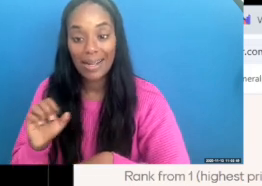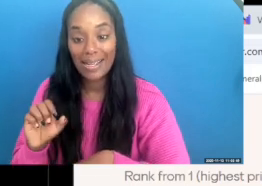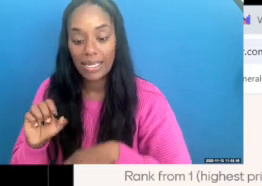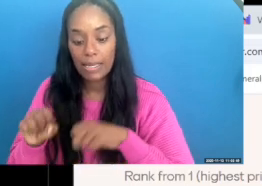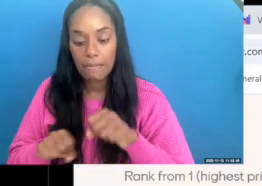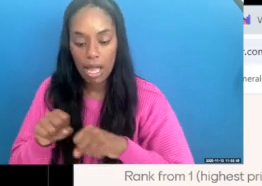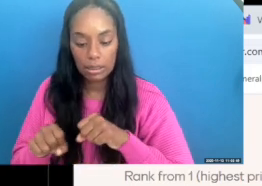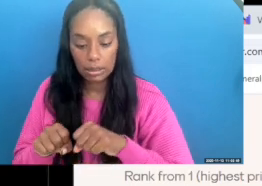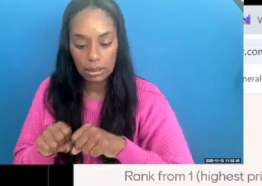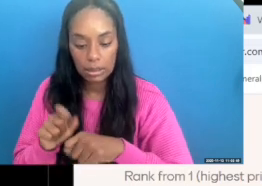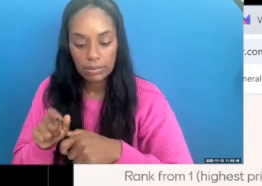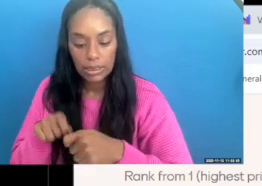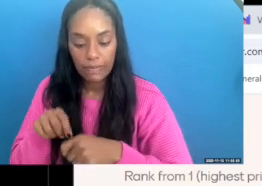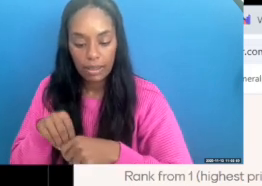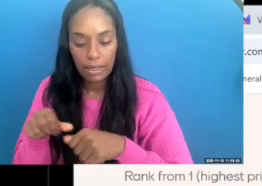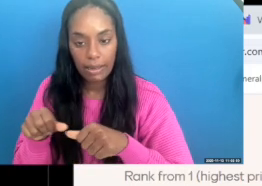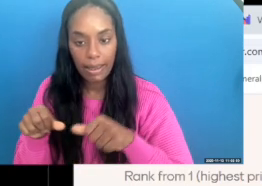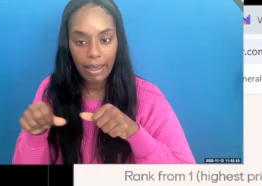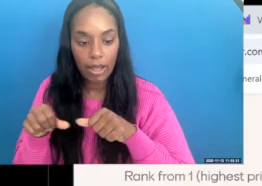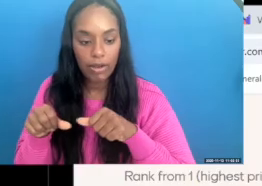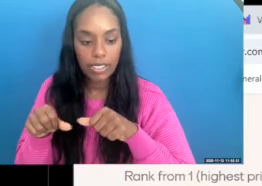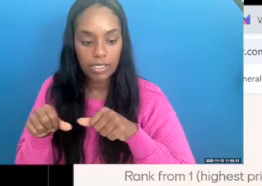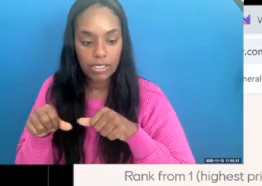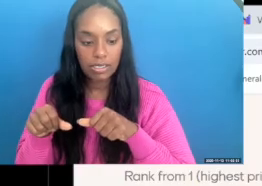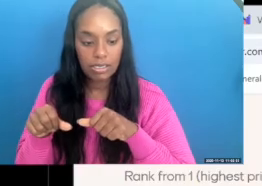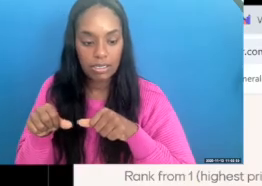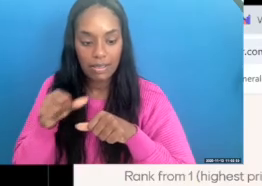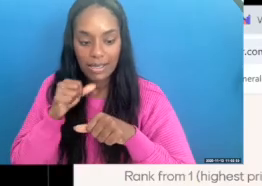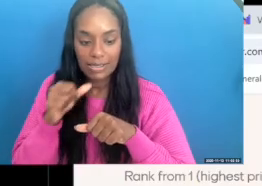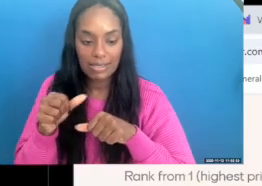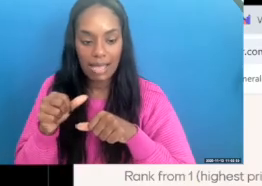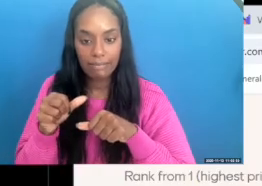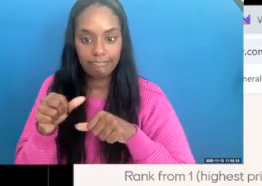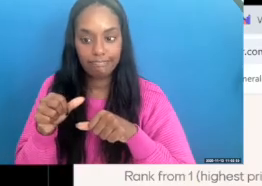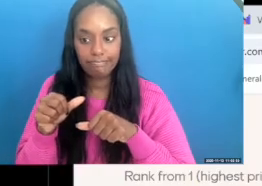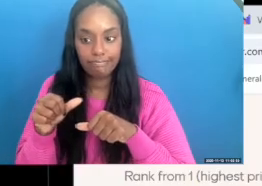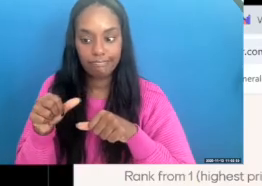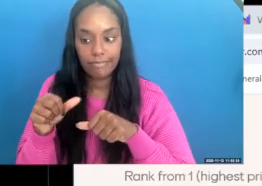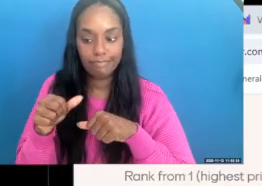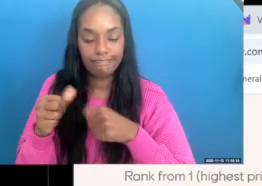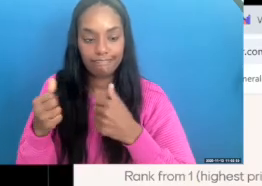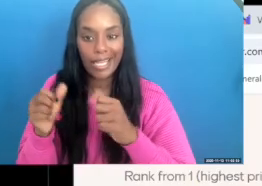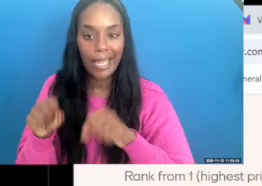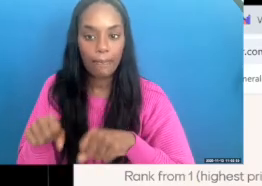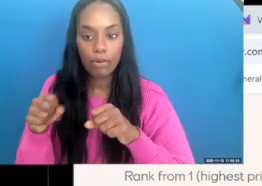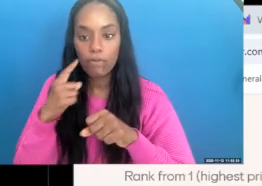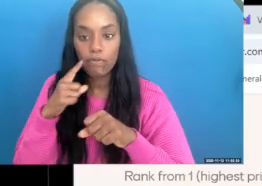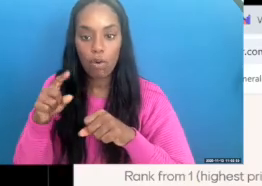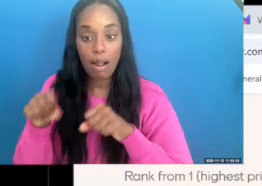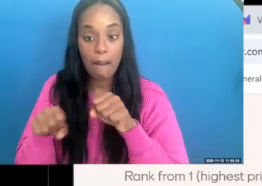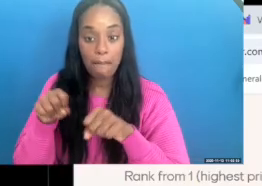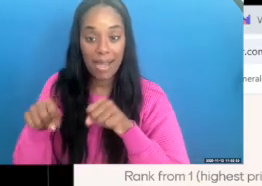using our e-bikes, particularly in an area that's not really amenable to